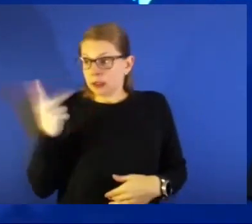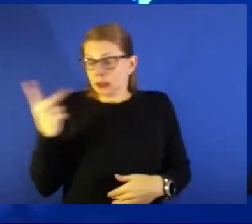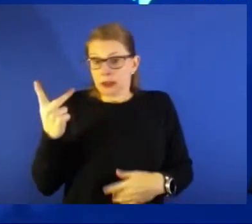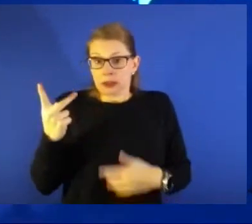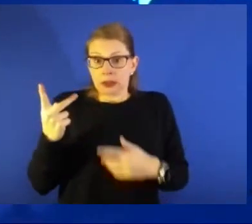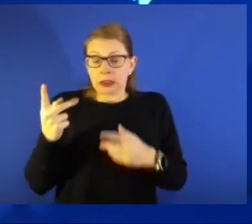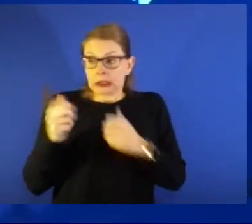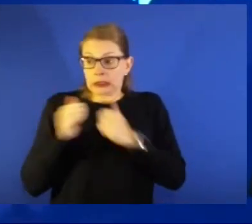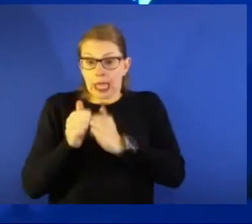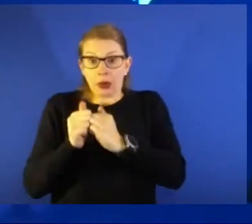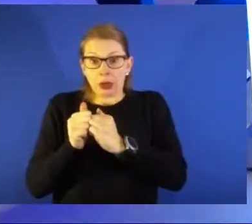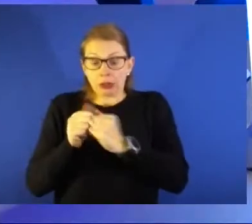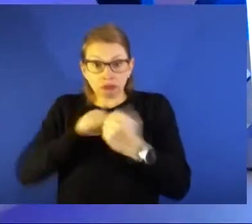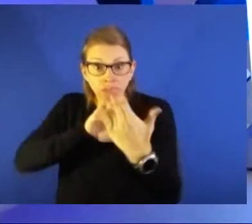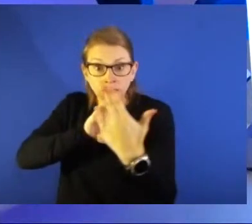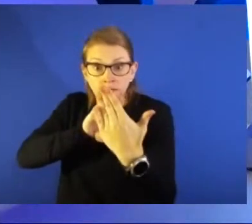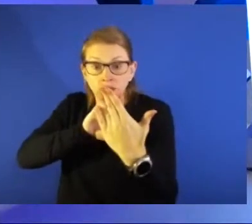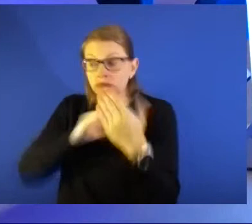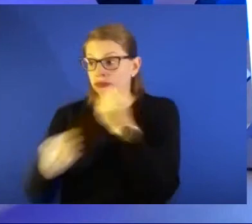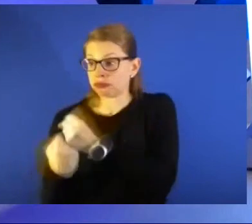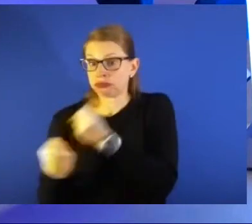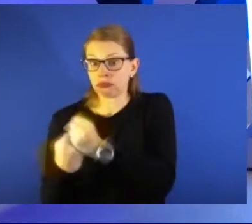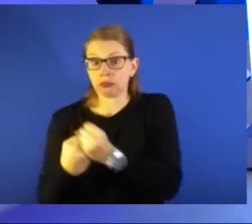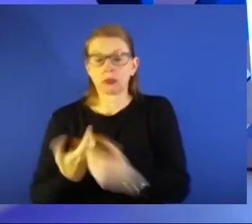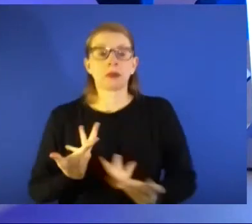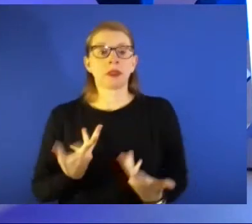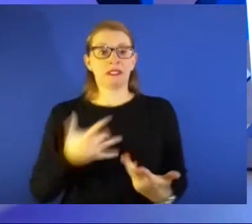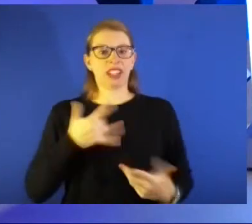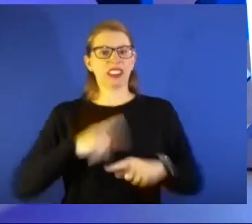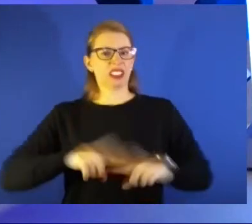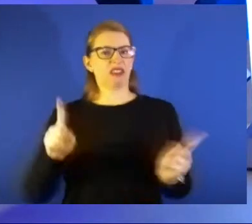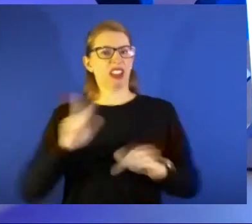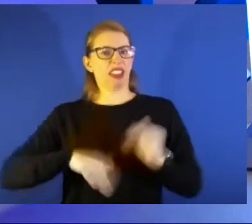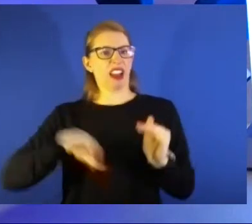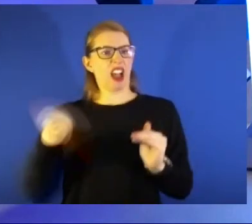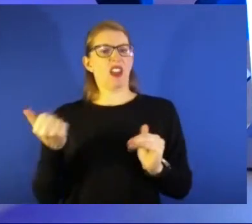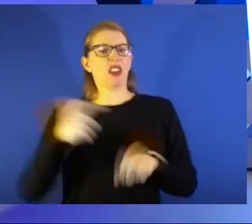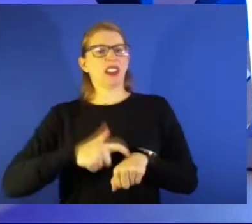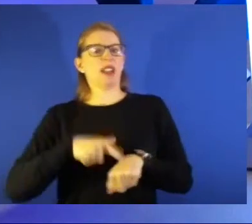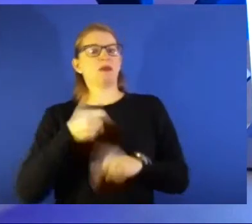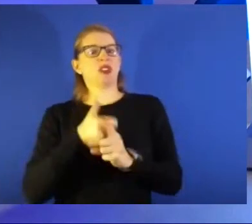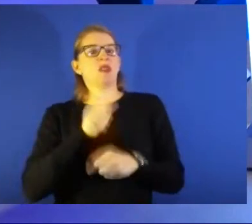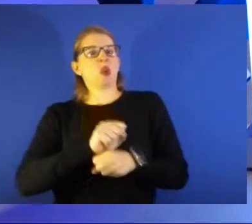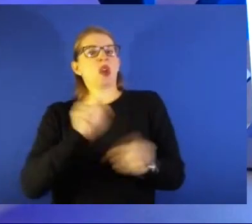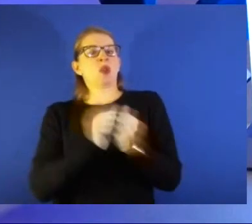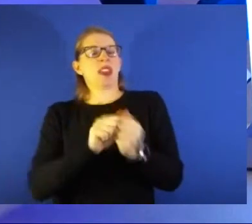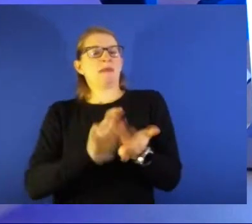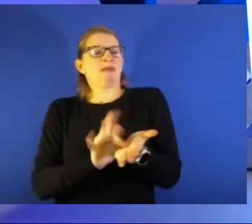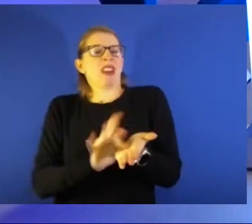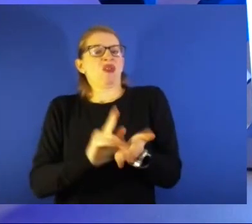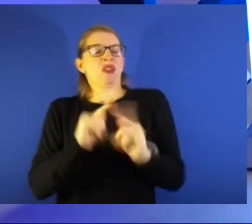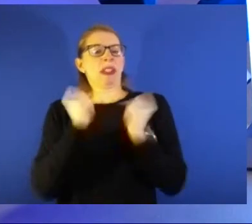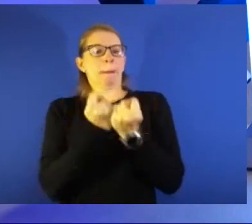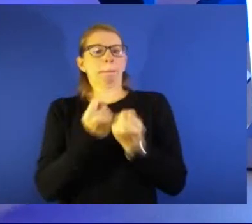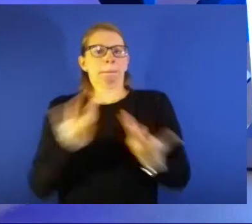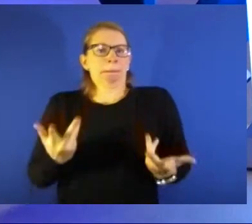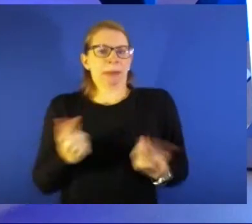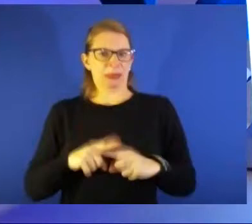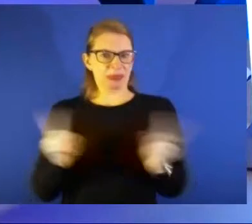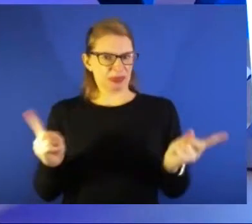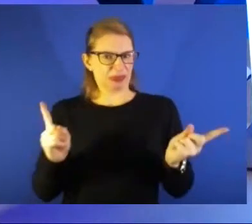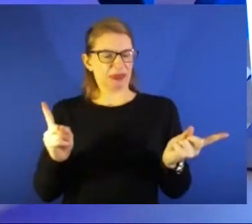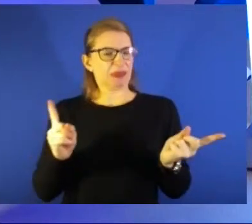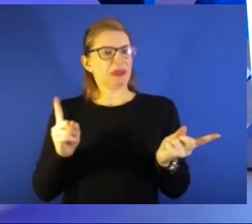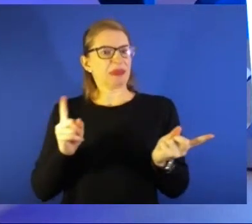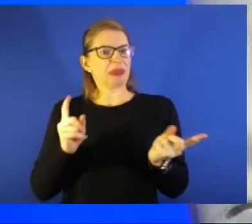and I'm on your side. Did it feel different than any other time you've worked with a team, a medical team? This time was just different going through this pandemic. It was